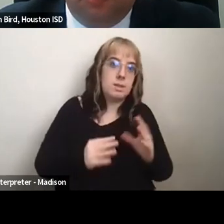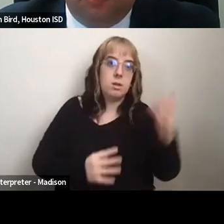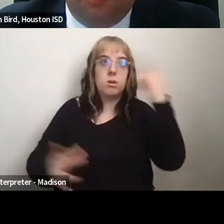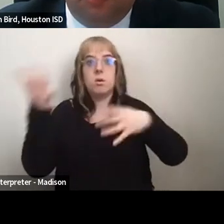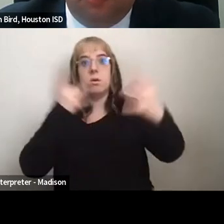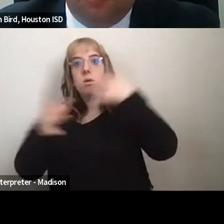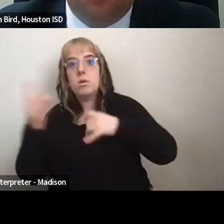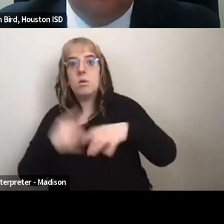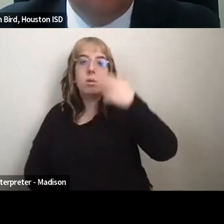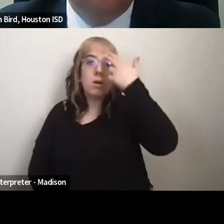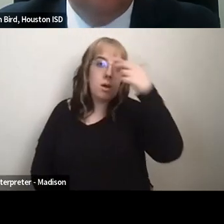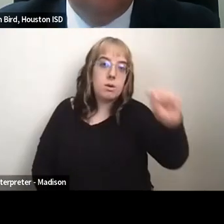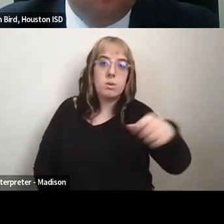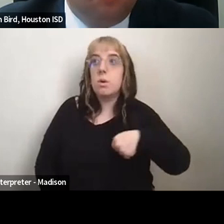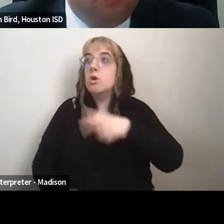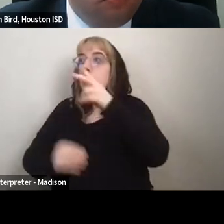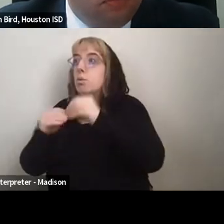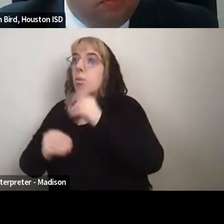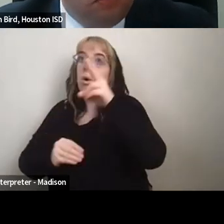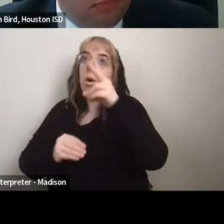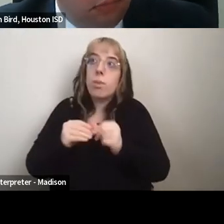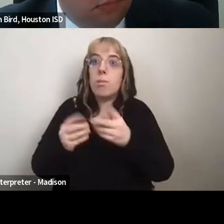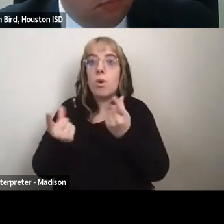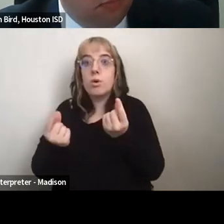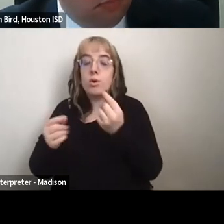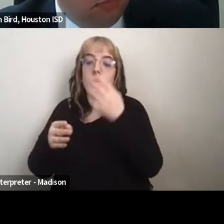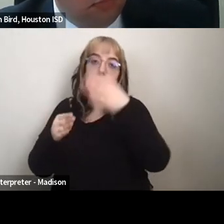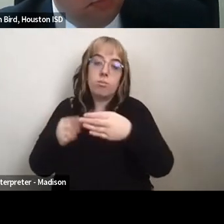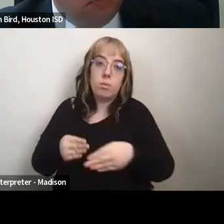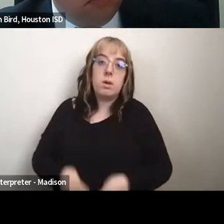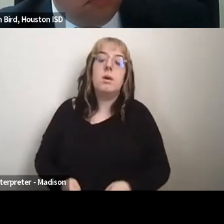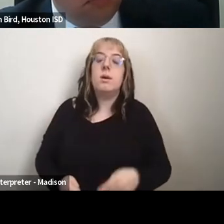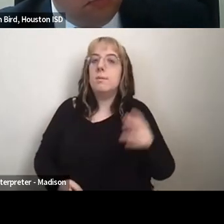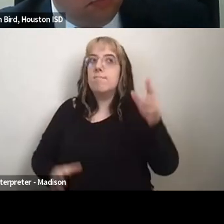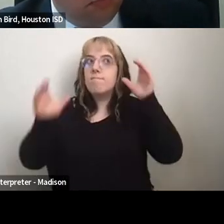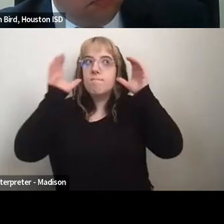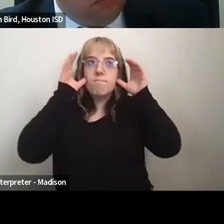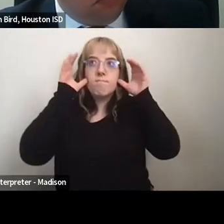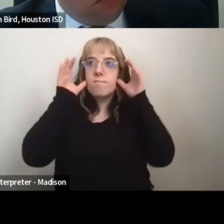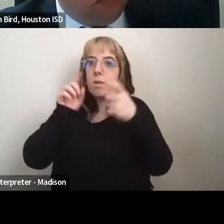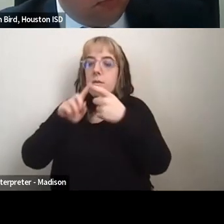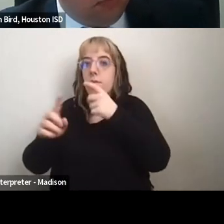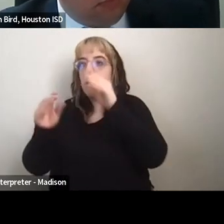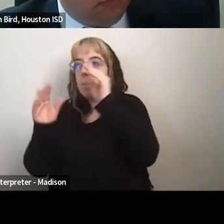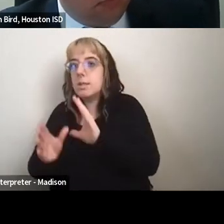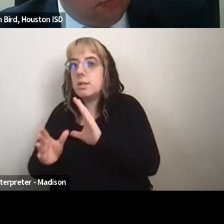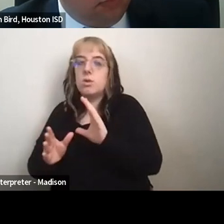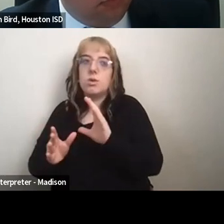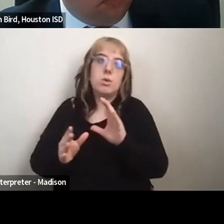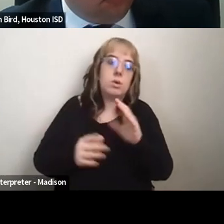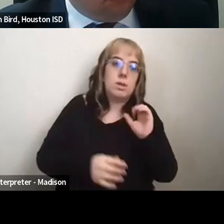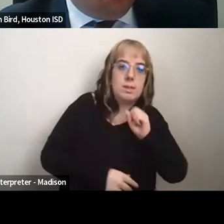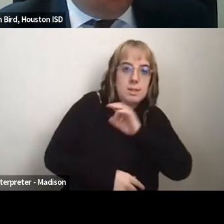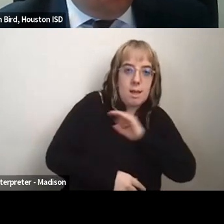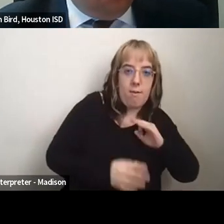she only has 2 more to do. And so hearing from our teachers, our staff members